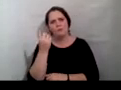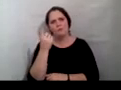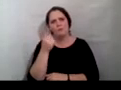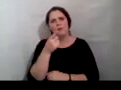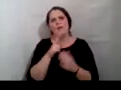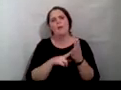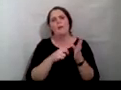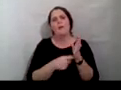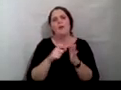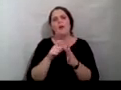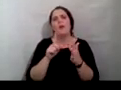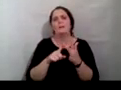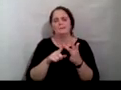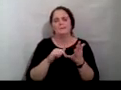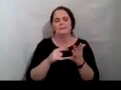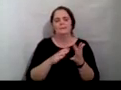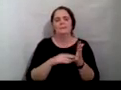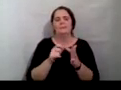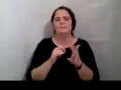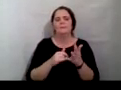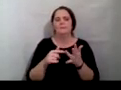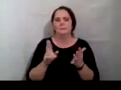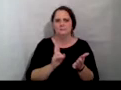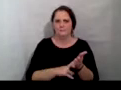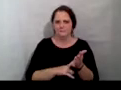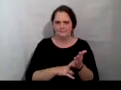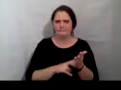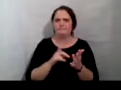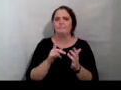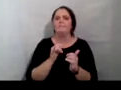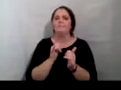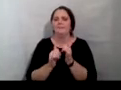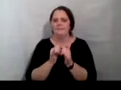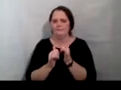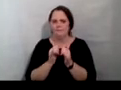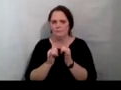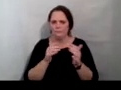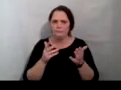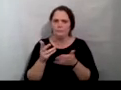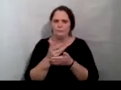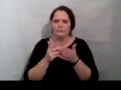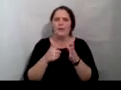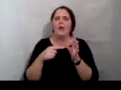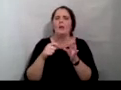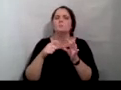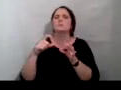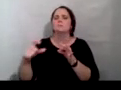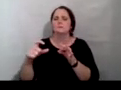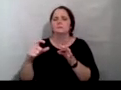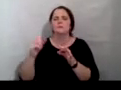Simpson being interviewed by Richard Feidler on an ABC podcast in the Conversation